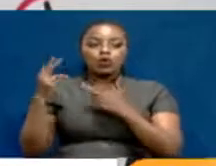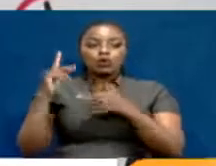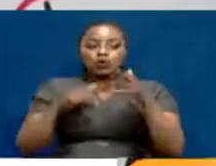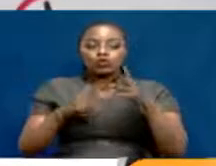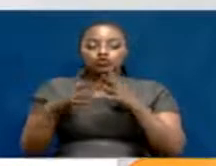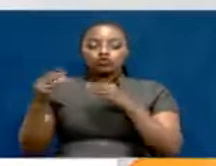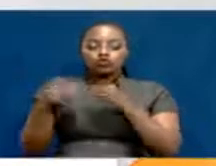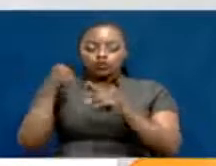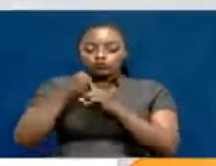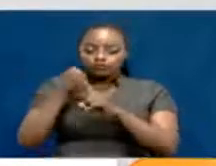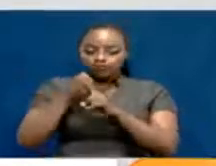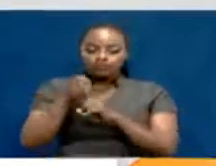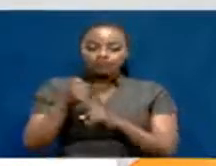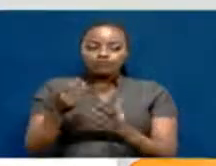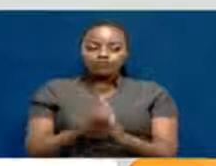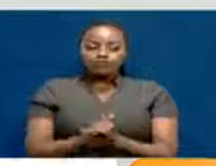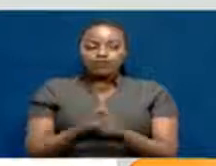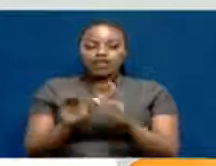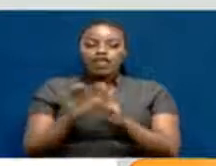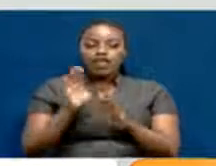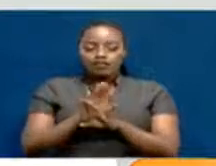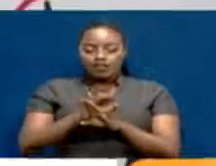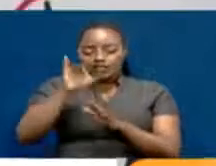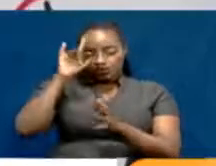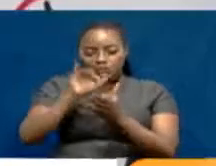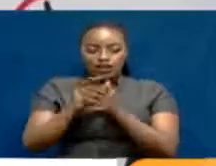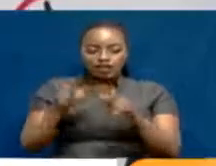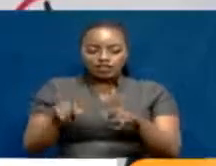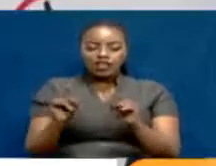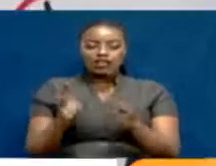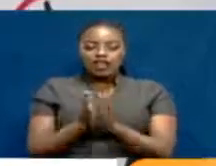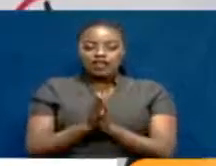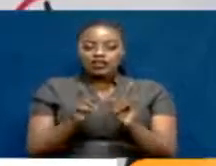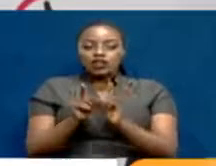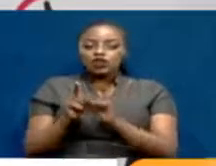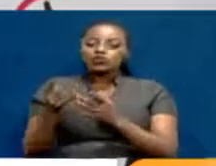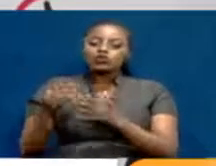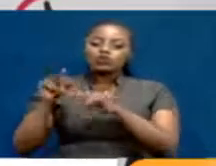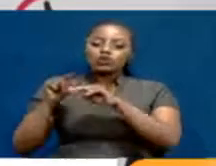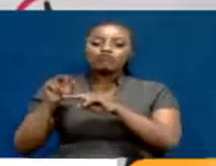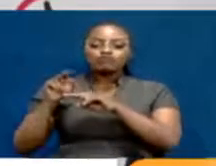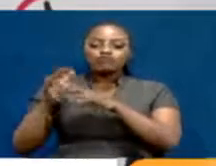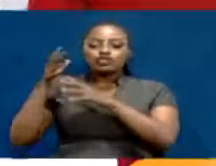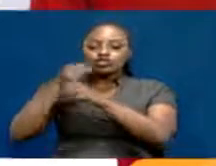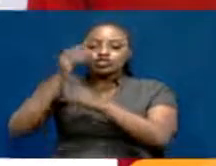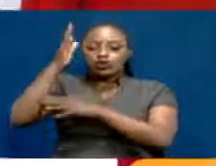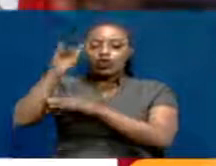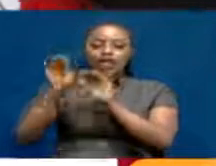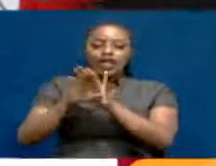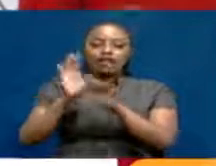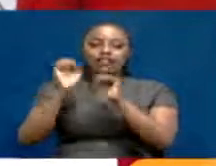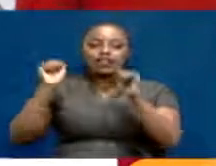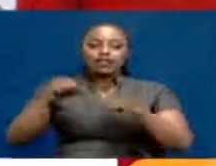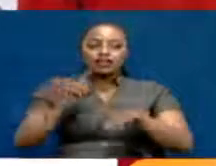kuenda kungangana. Kila kitu ni kujiamini na kumtegemea Mungu. I think kila kitu itakuwa possible.